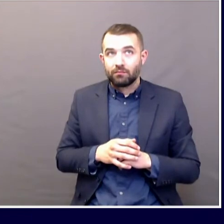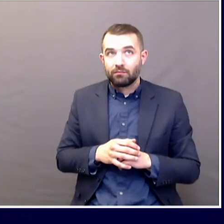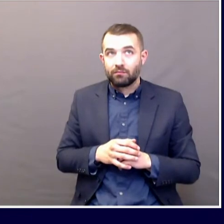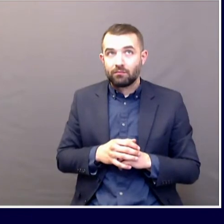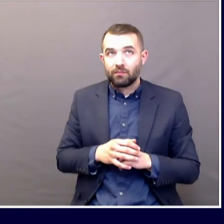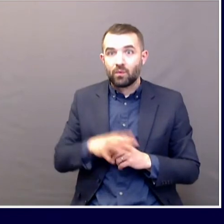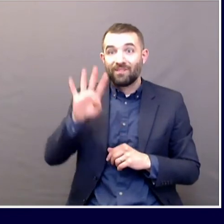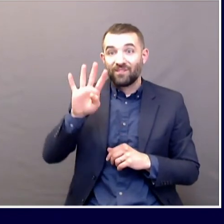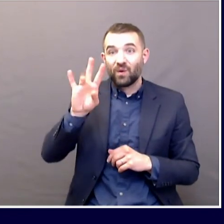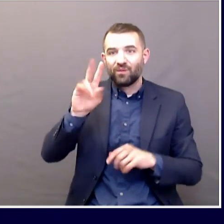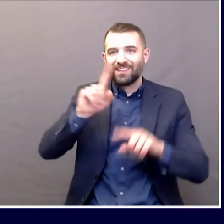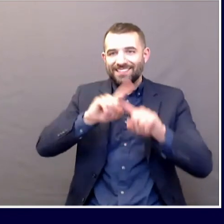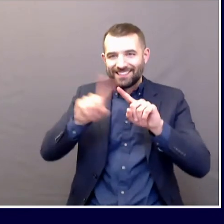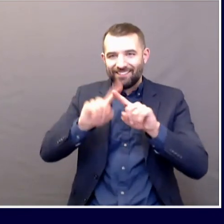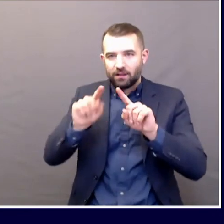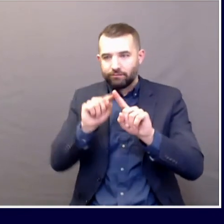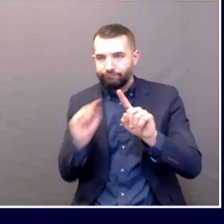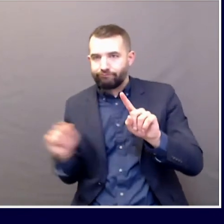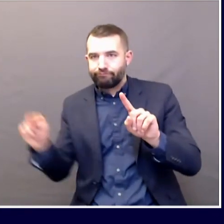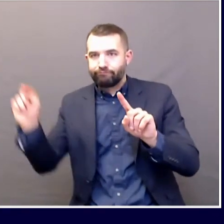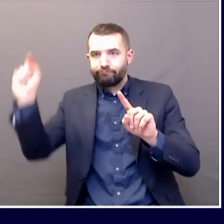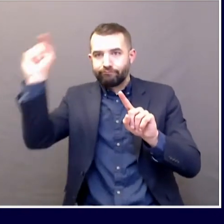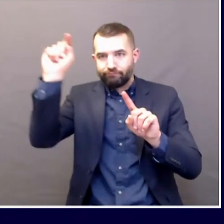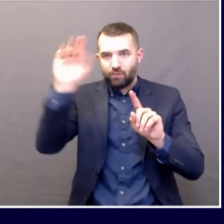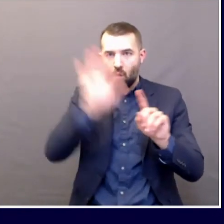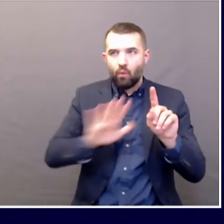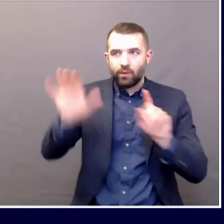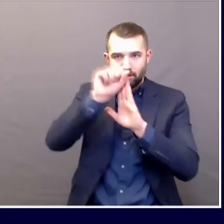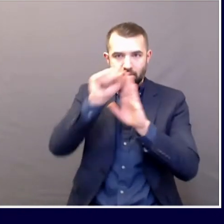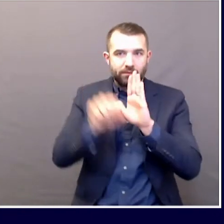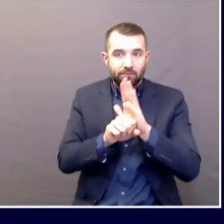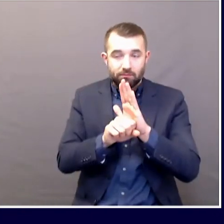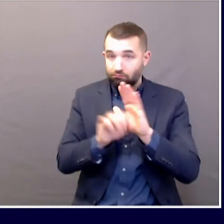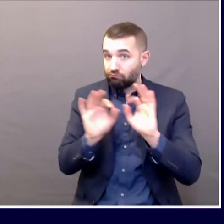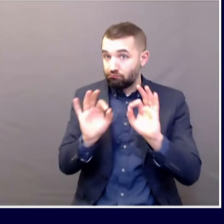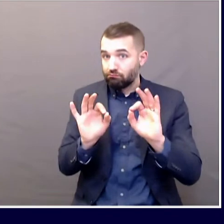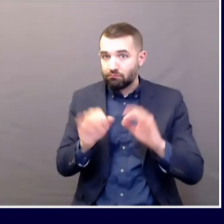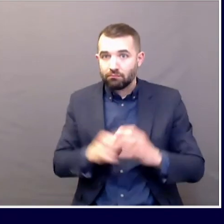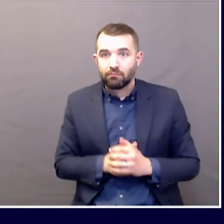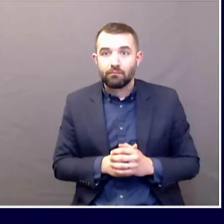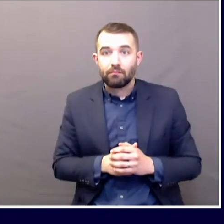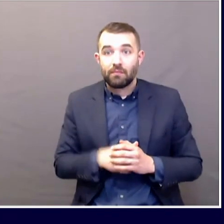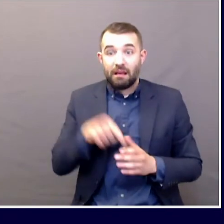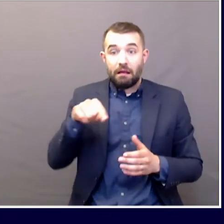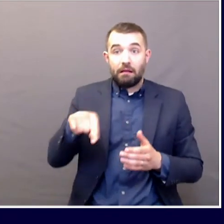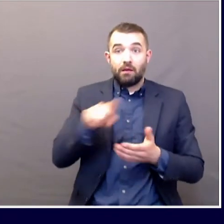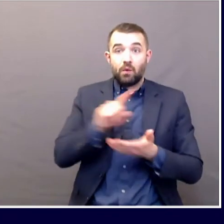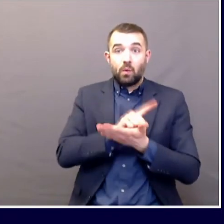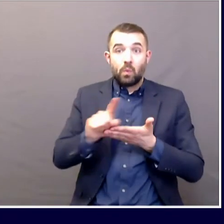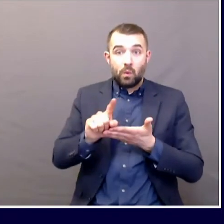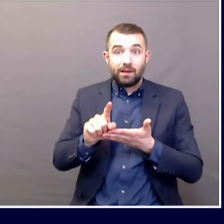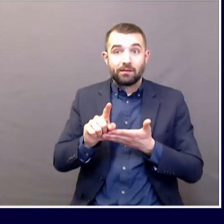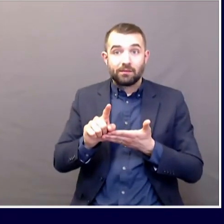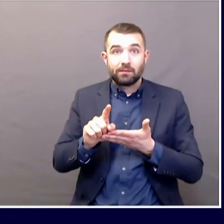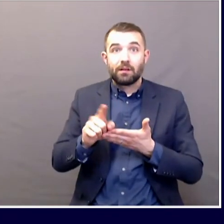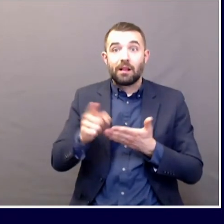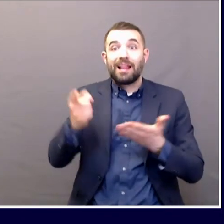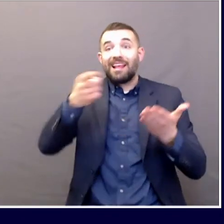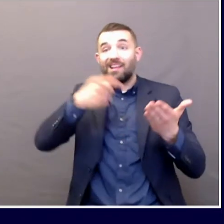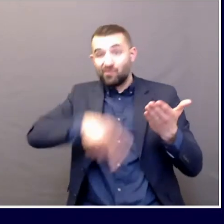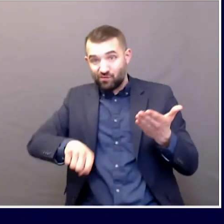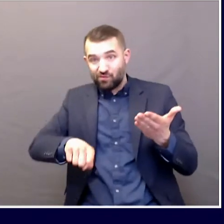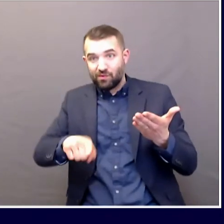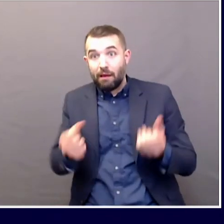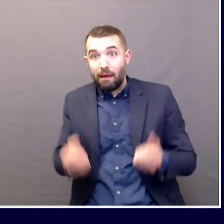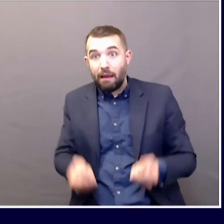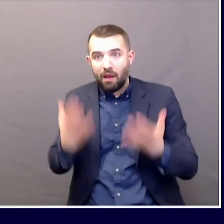worked with them to identify across the state. That was for this current week. For next week, I'll have to check, Dustin, and let you